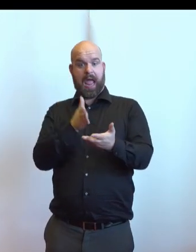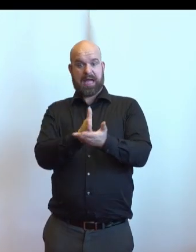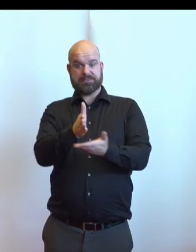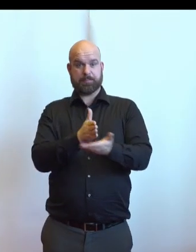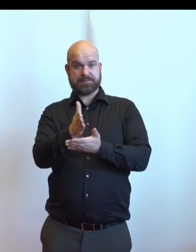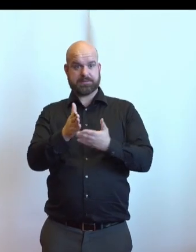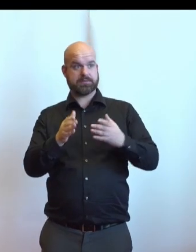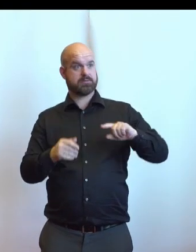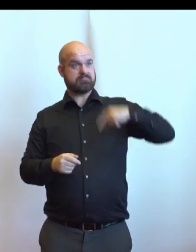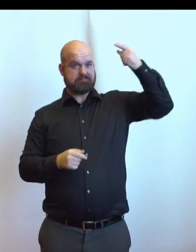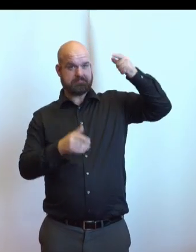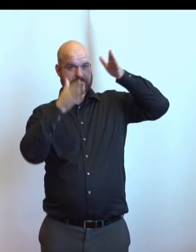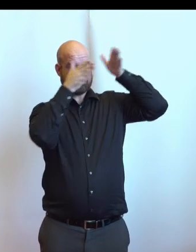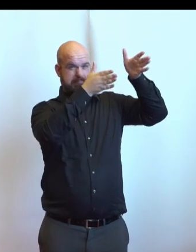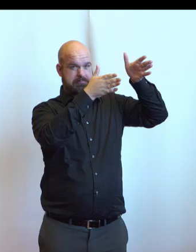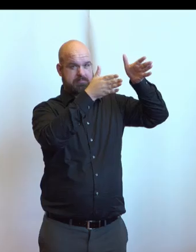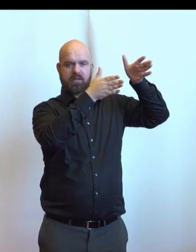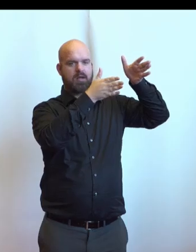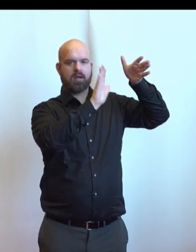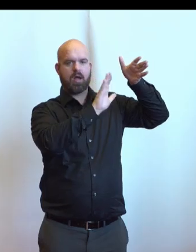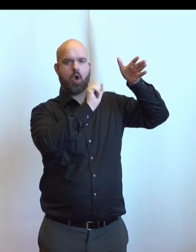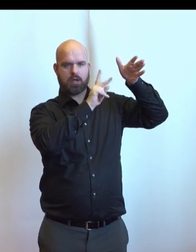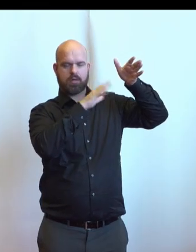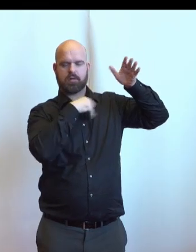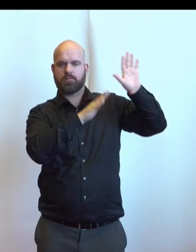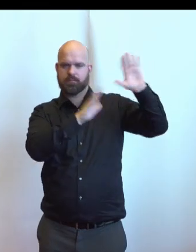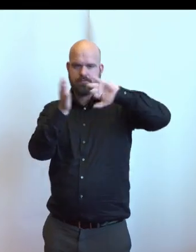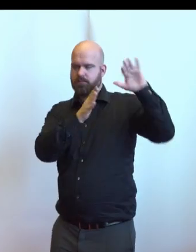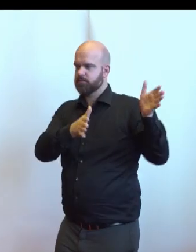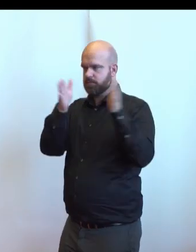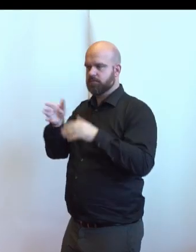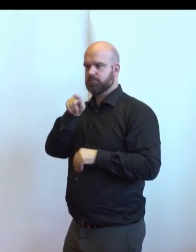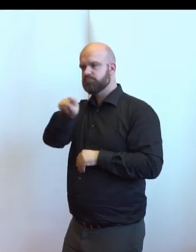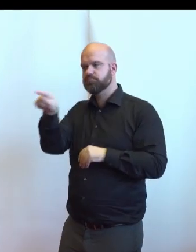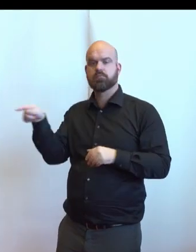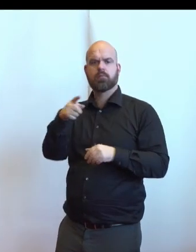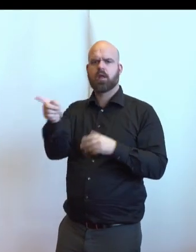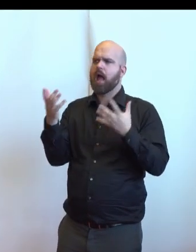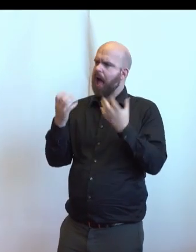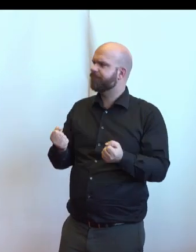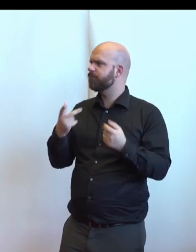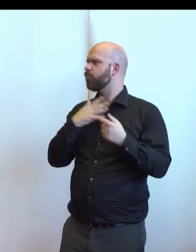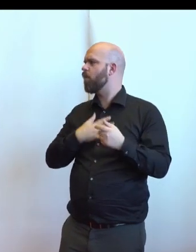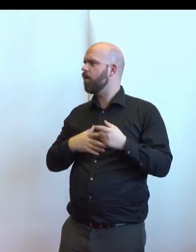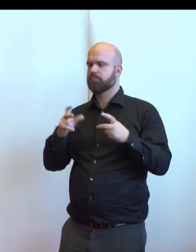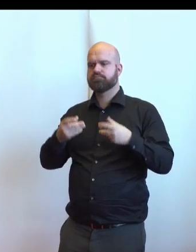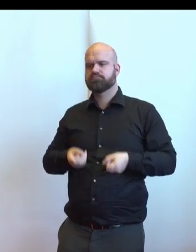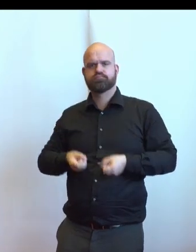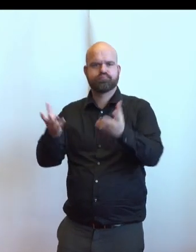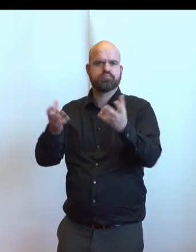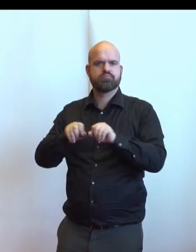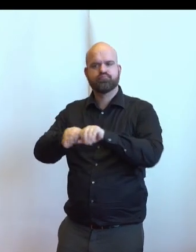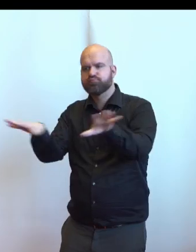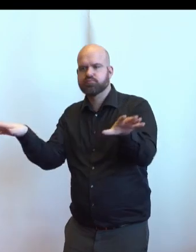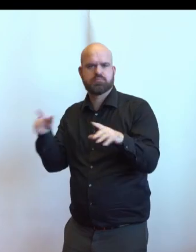We say, okay, when you are buying a product, would you say, well, security, not sure it should be a priority. It is a priority. It should be in your 10 things